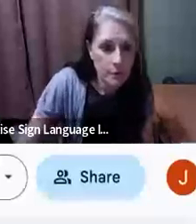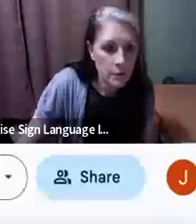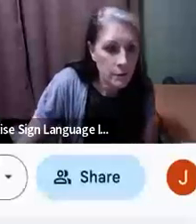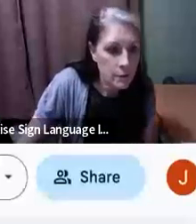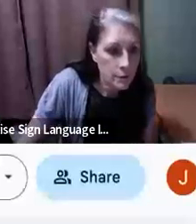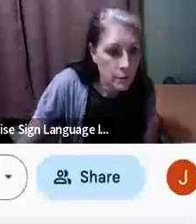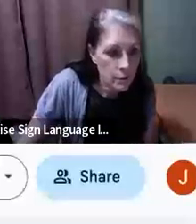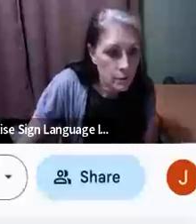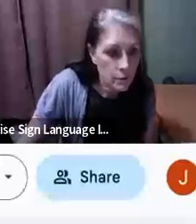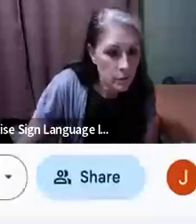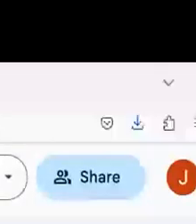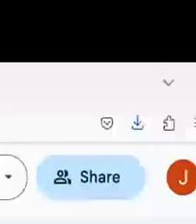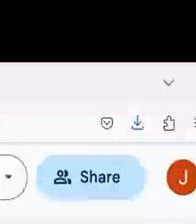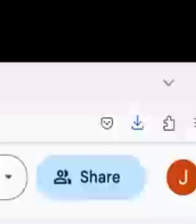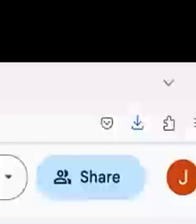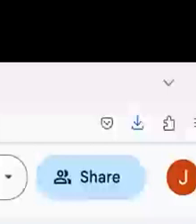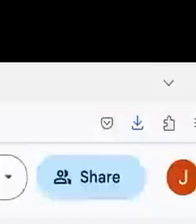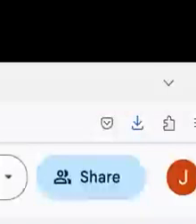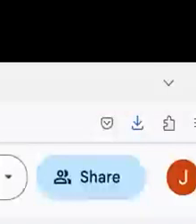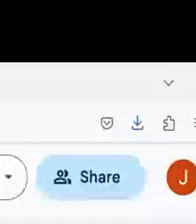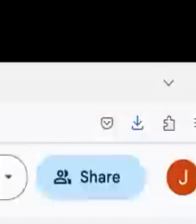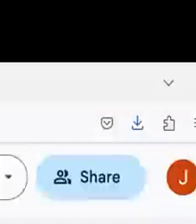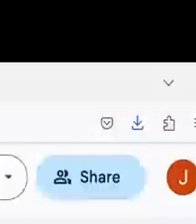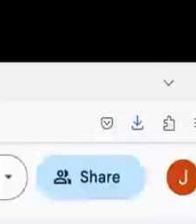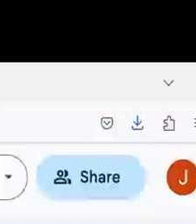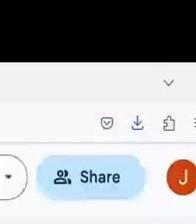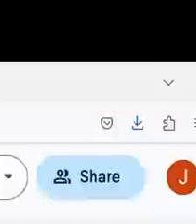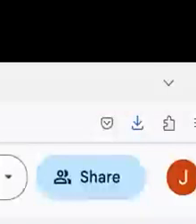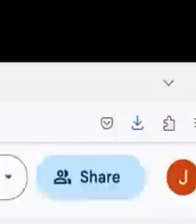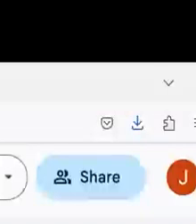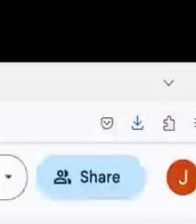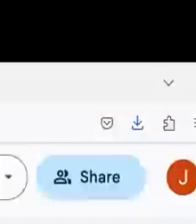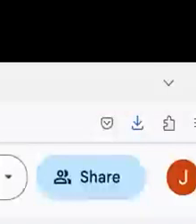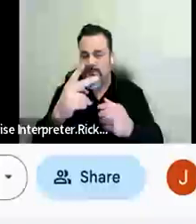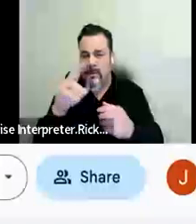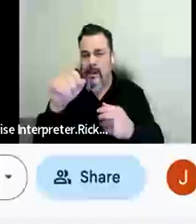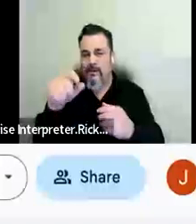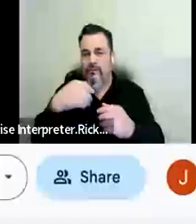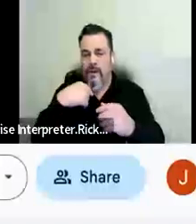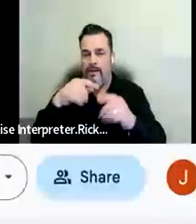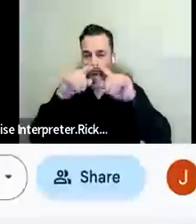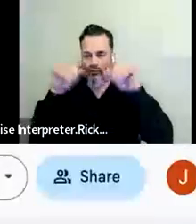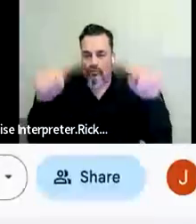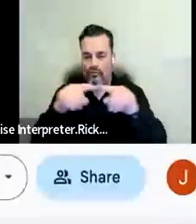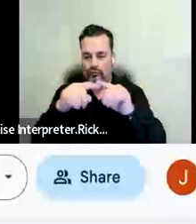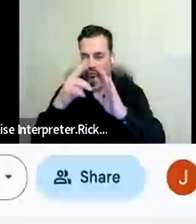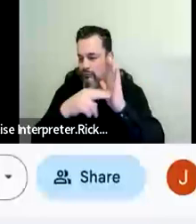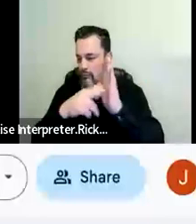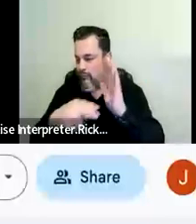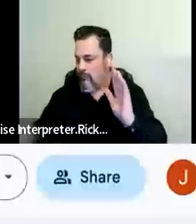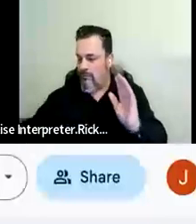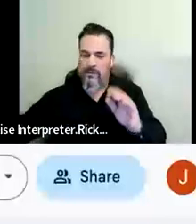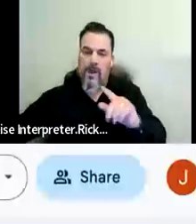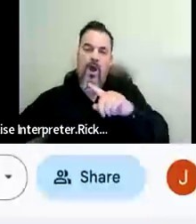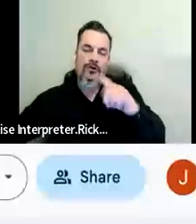Alt text. What is an alt text? Alt text is not anything that you would ever see unless you had a screen reader. Alt text is